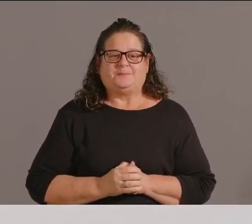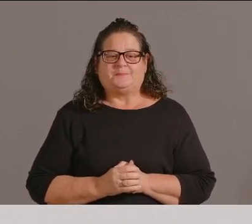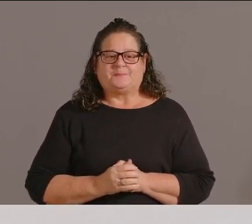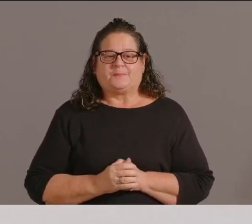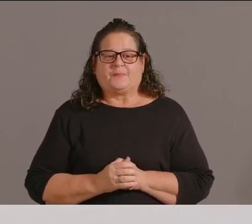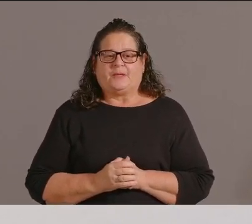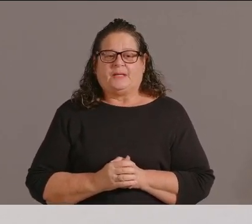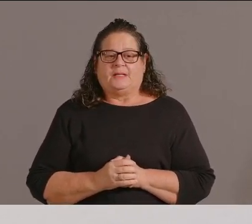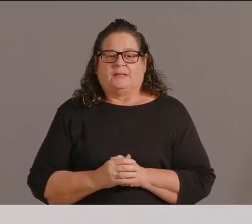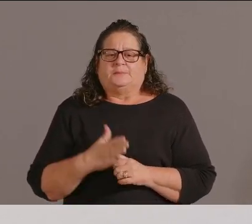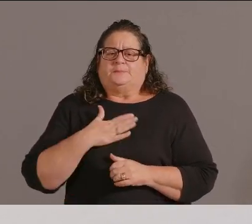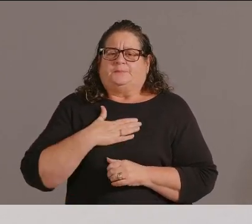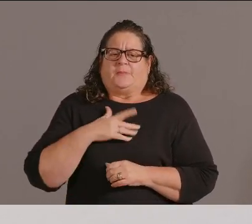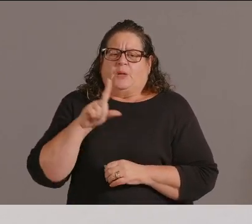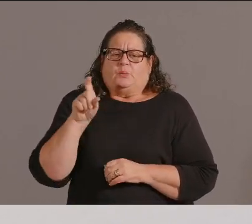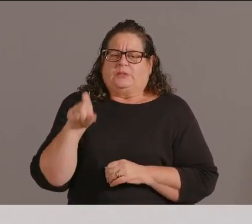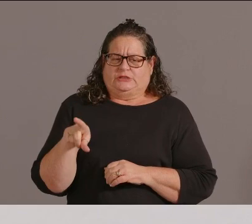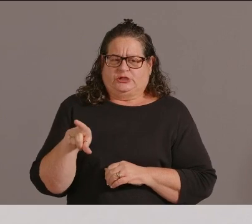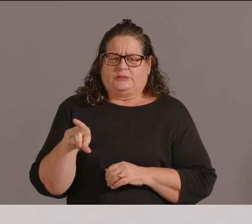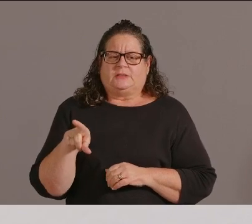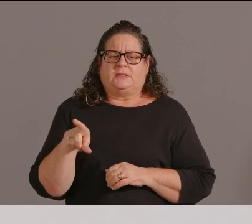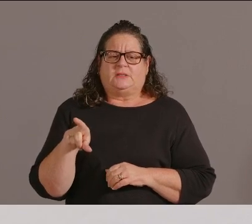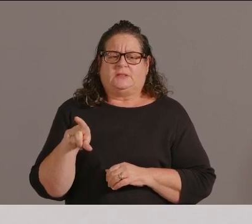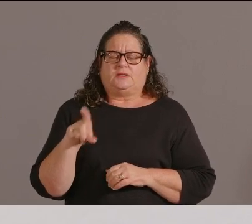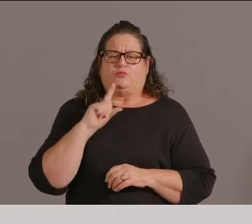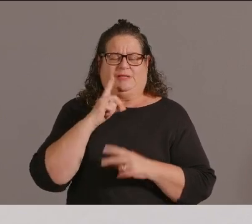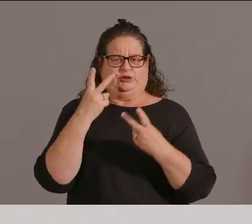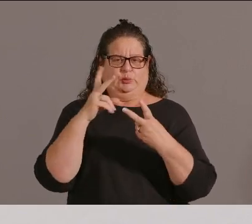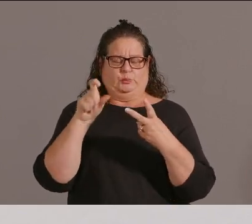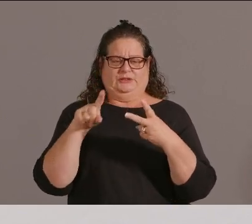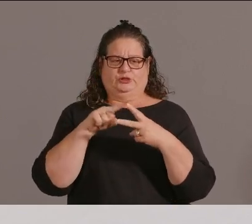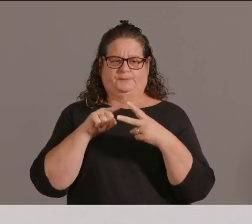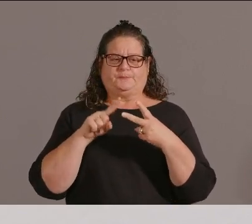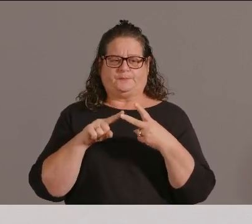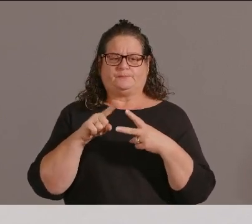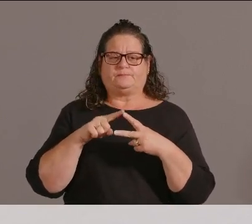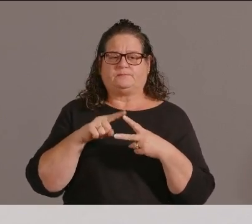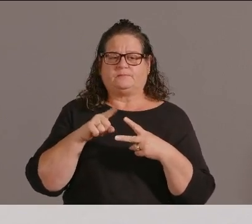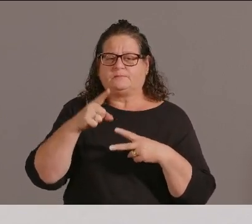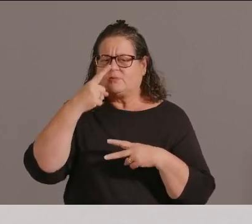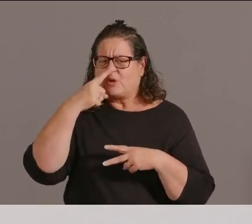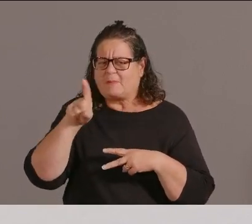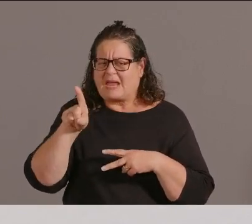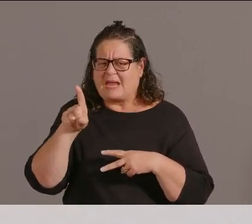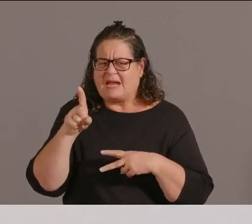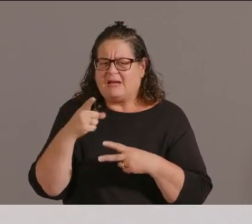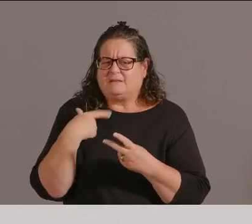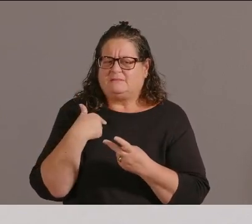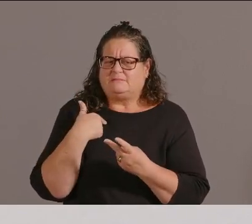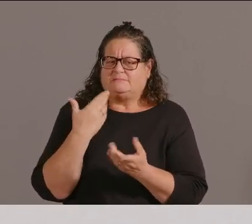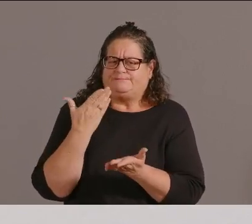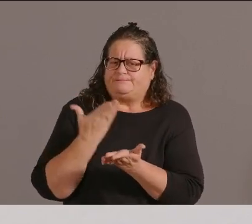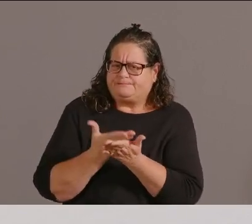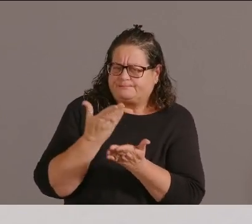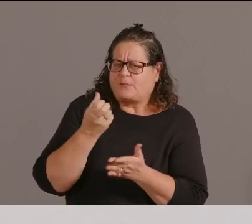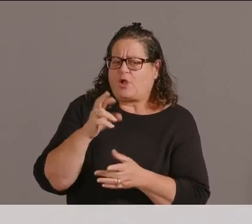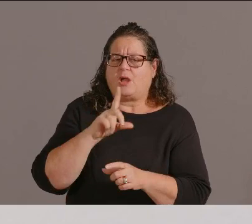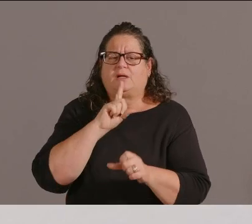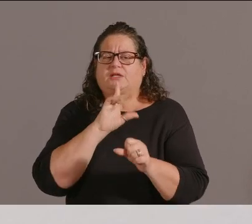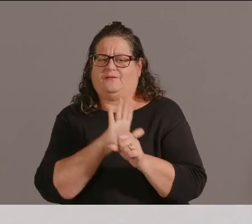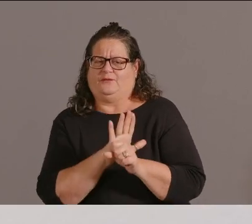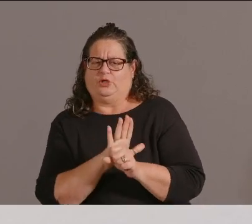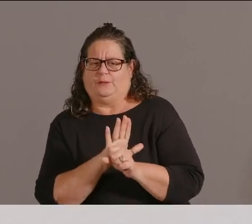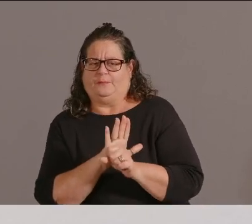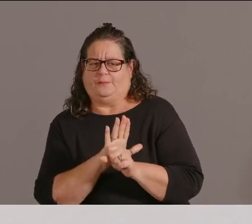But my question is, I guess I have 2 questions, and if you could just verify it for us or confirm again. Especially me, I'm a little